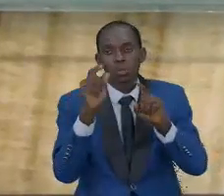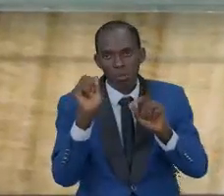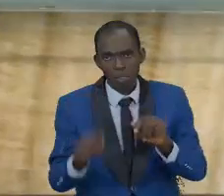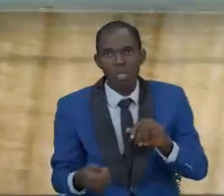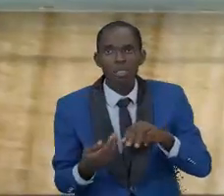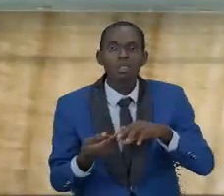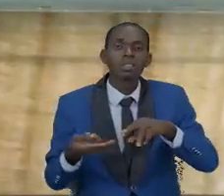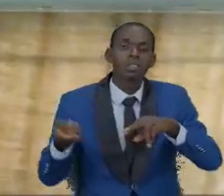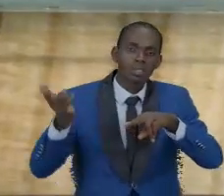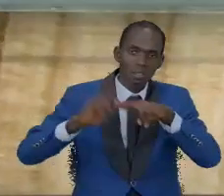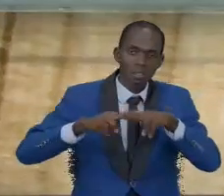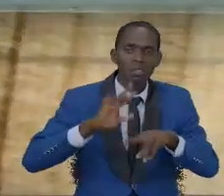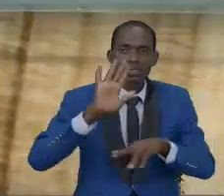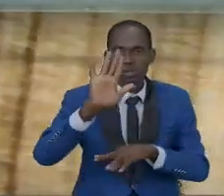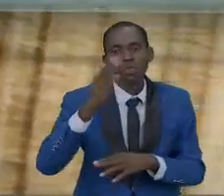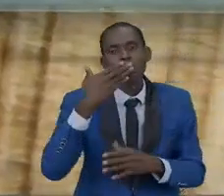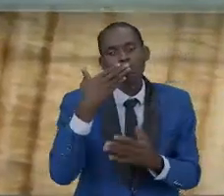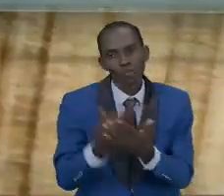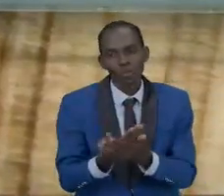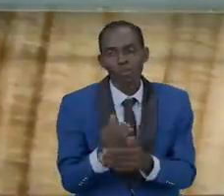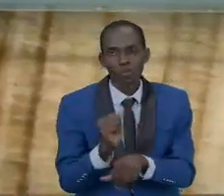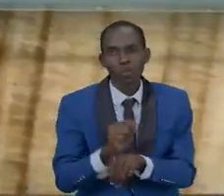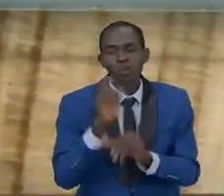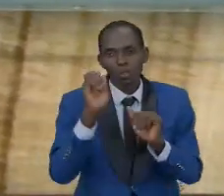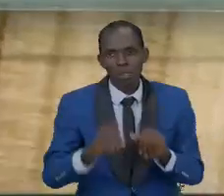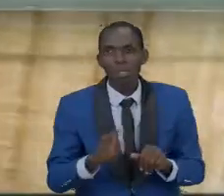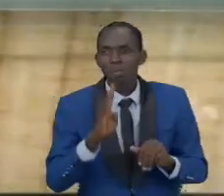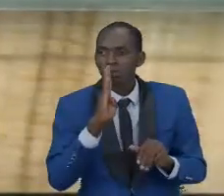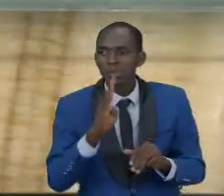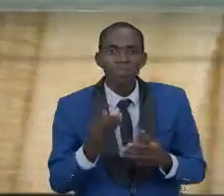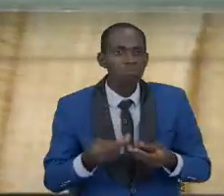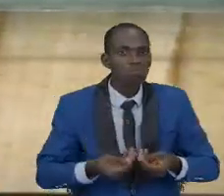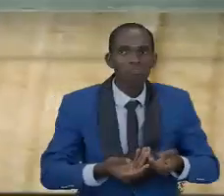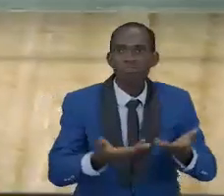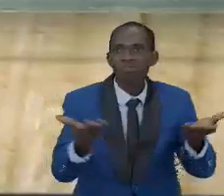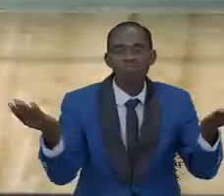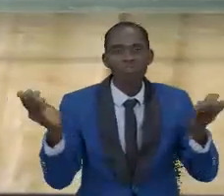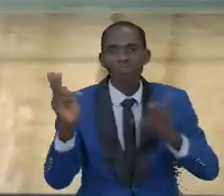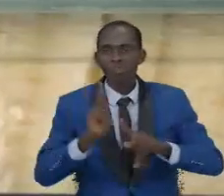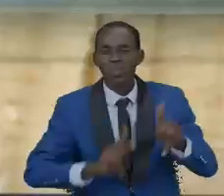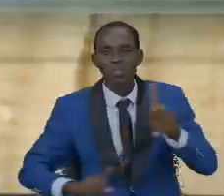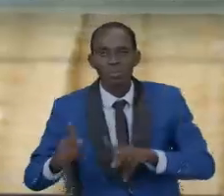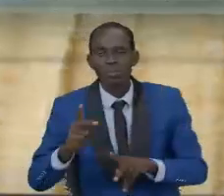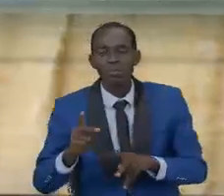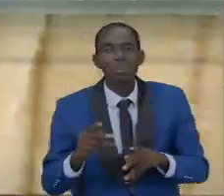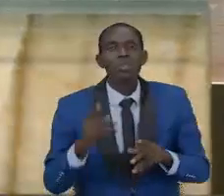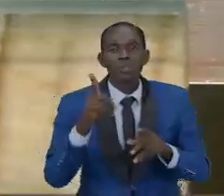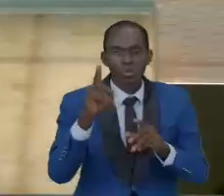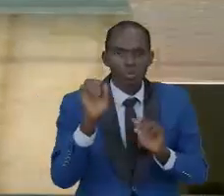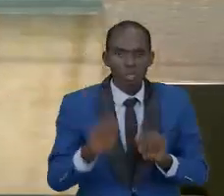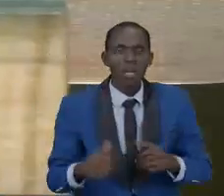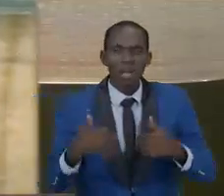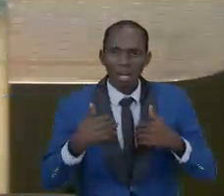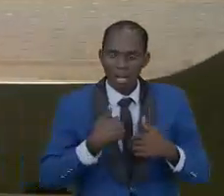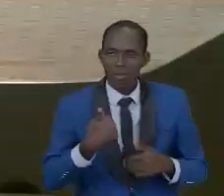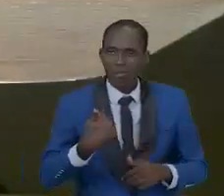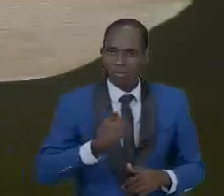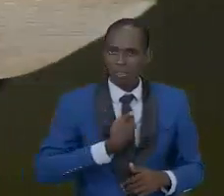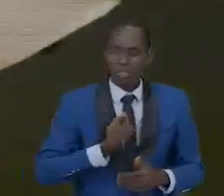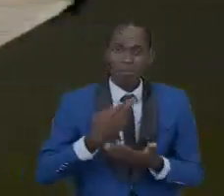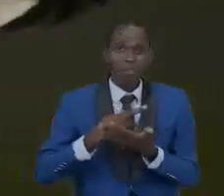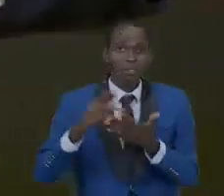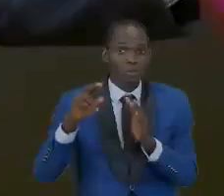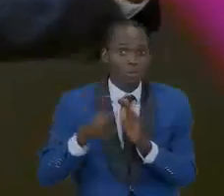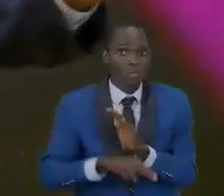your goodness you can be very generous and you can have self-righteousness yes Edge